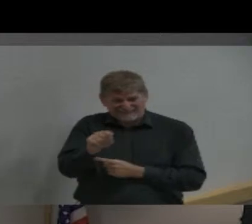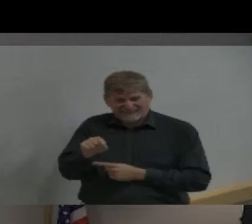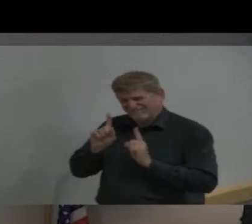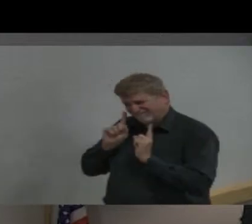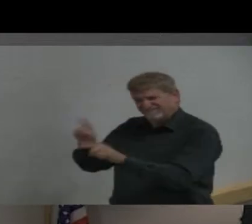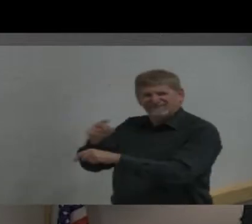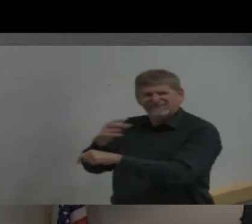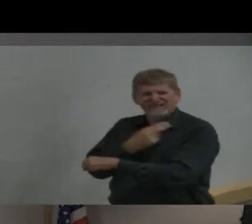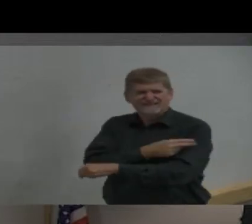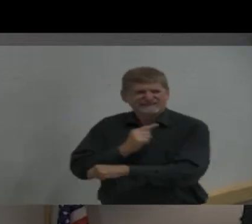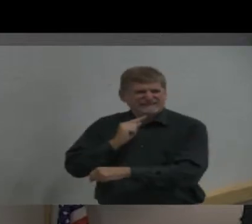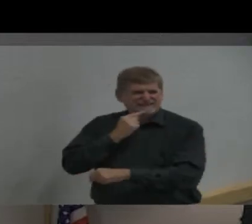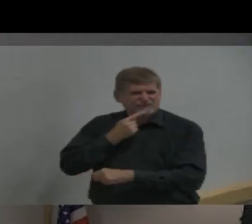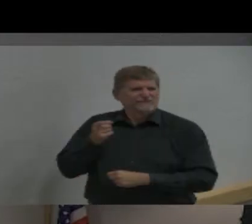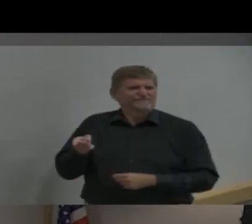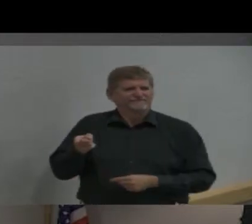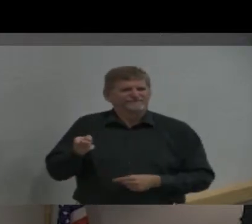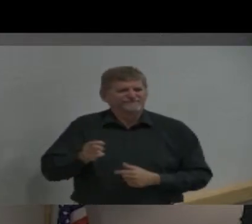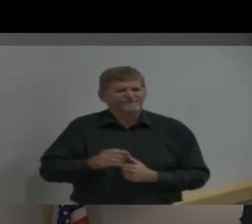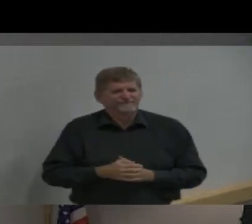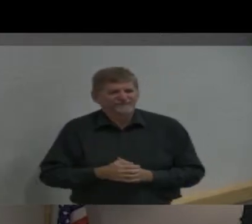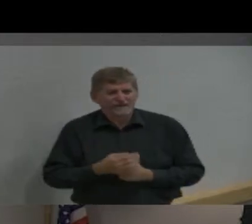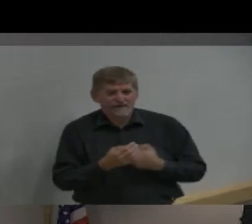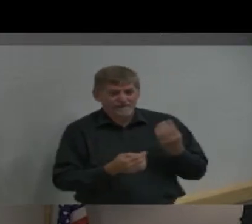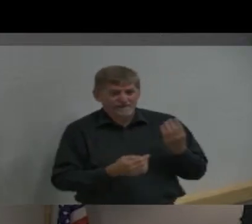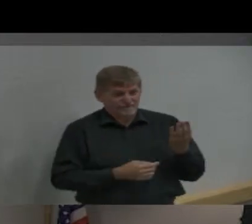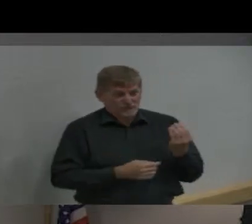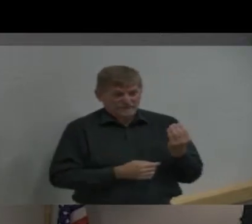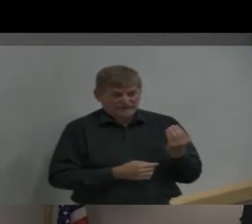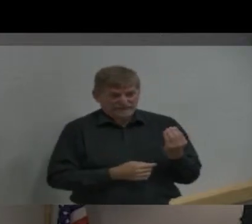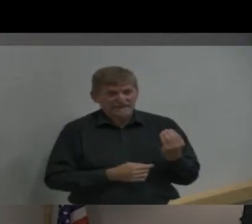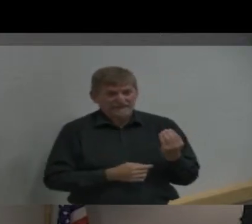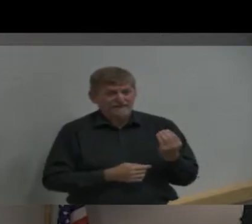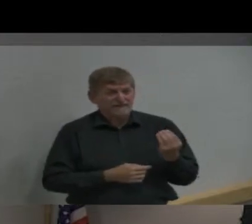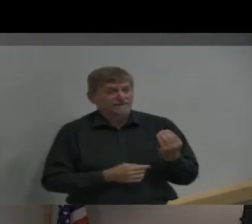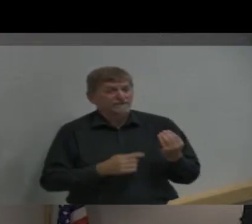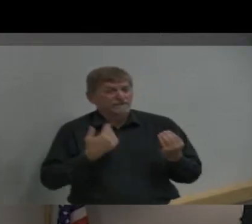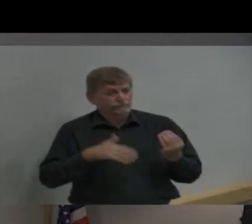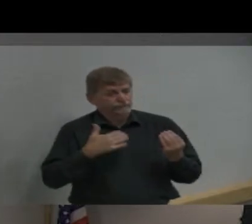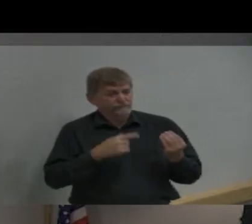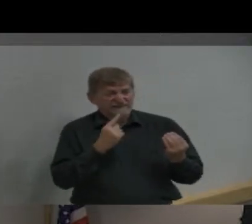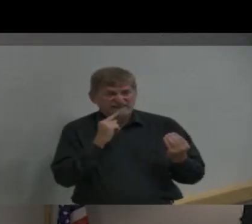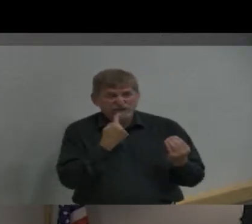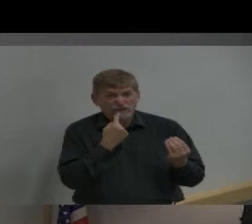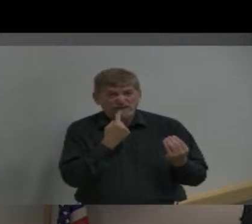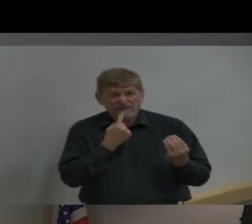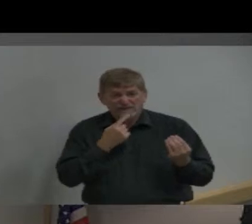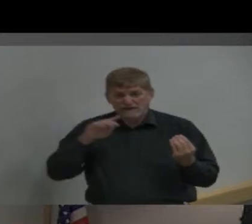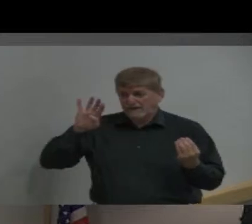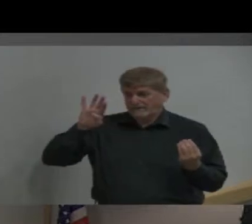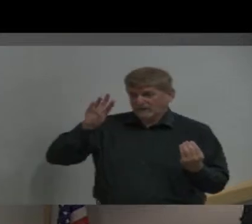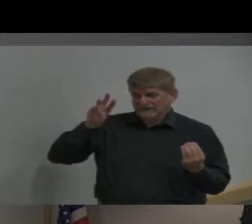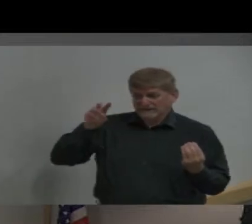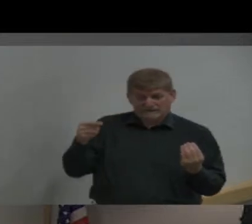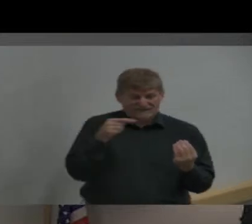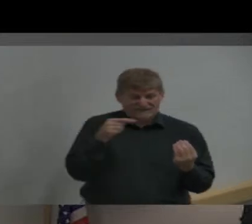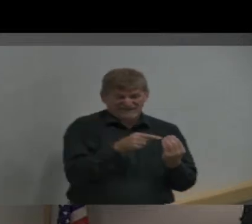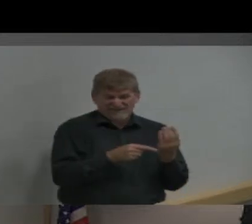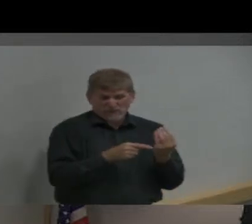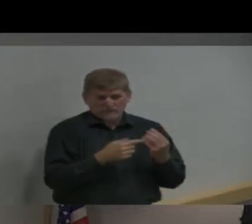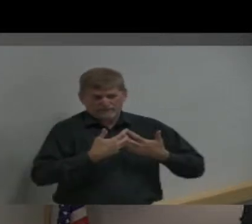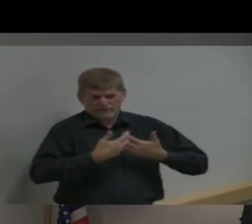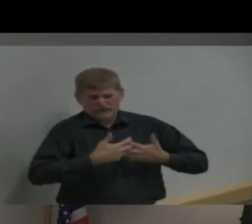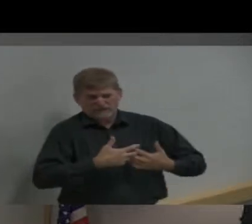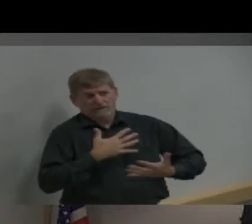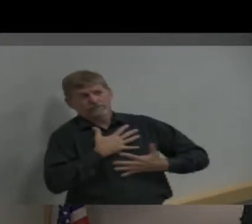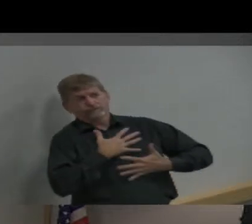14 in the intensive care unit and 4 on ventilators. So certainly a concerning trend in terms of